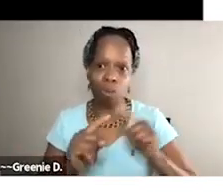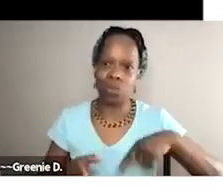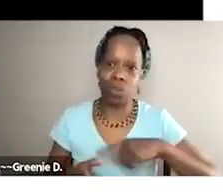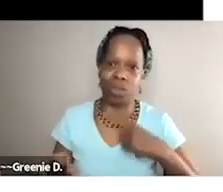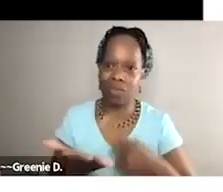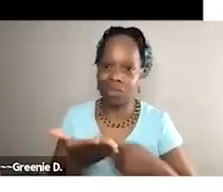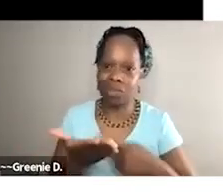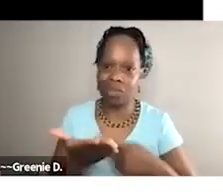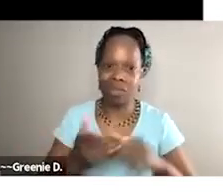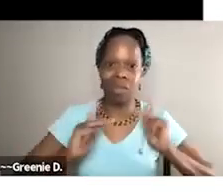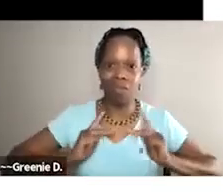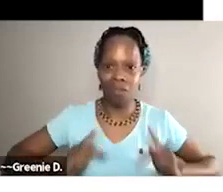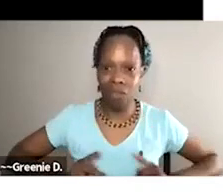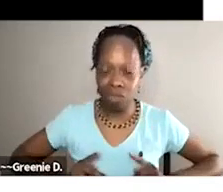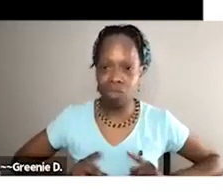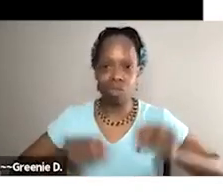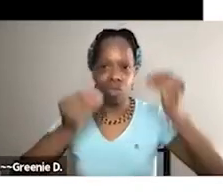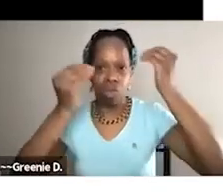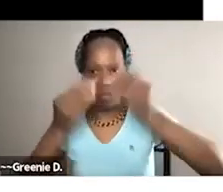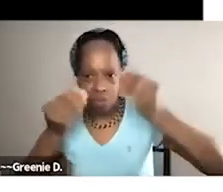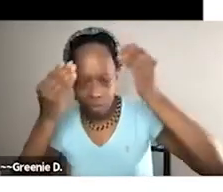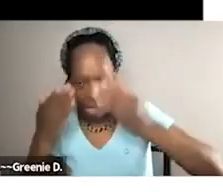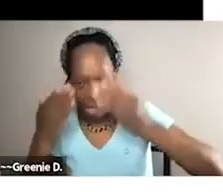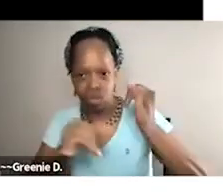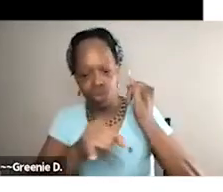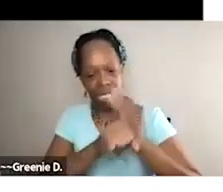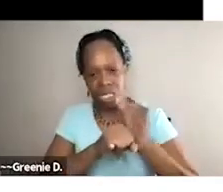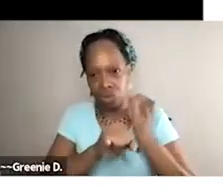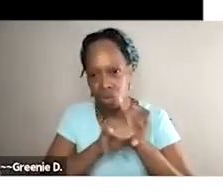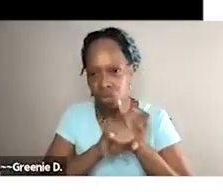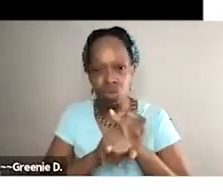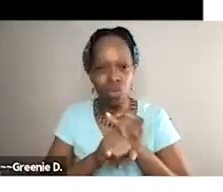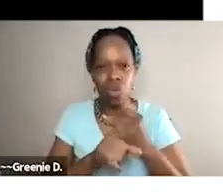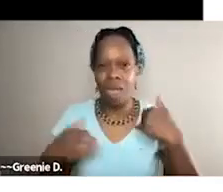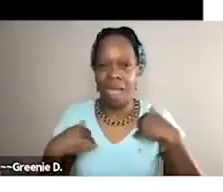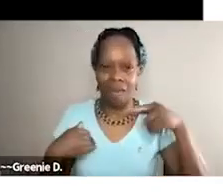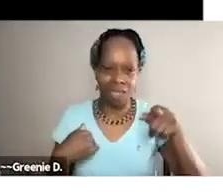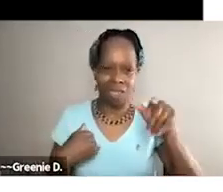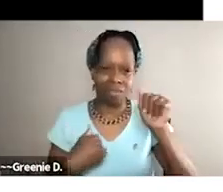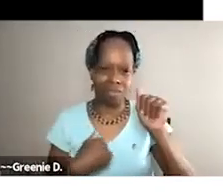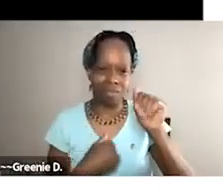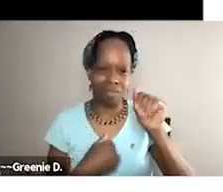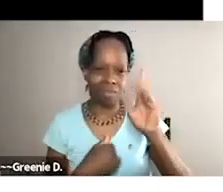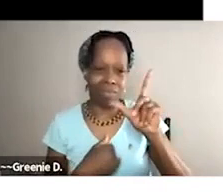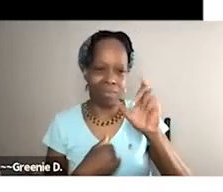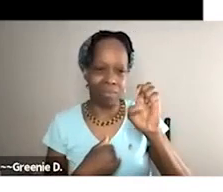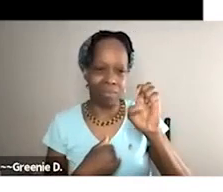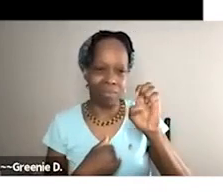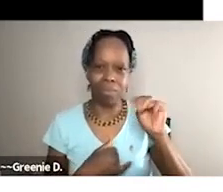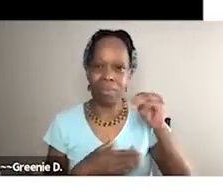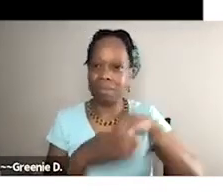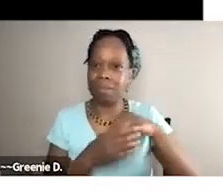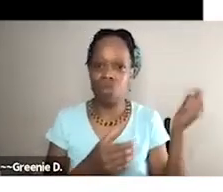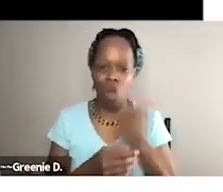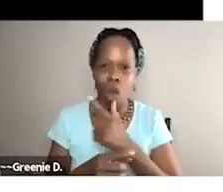informational, institutional barriers. It's there in all of that. And a consequence of ableism, which is